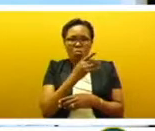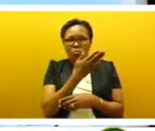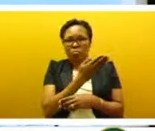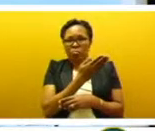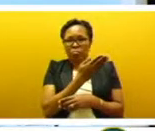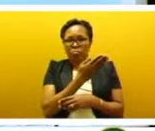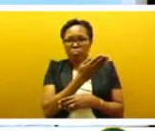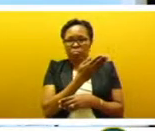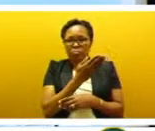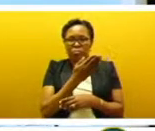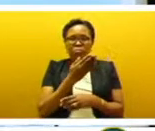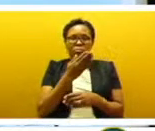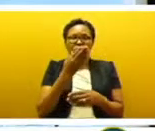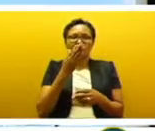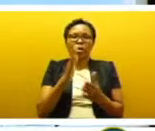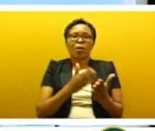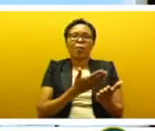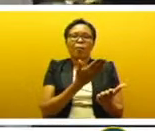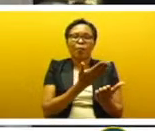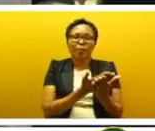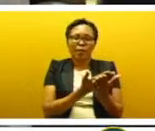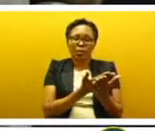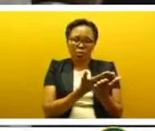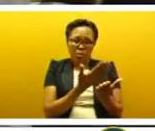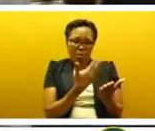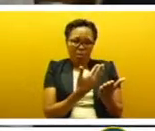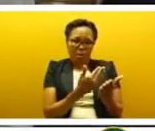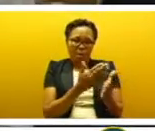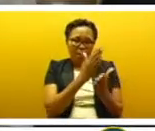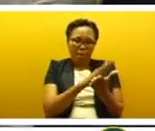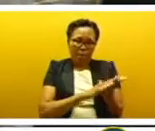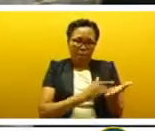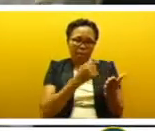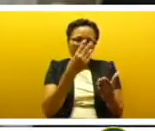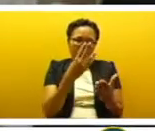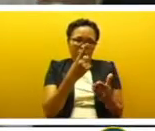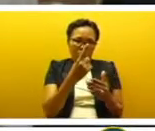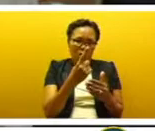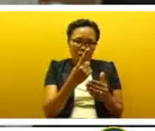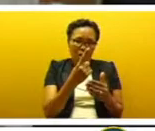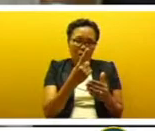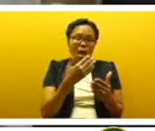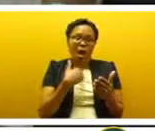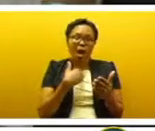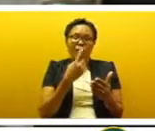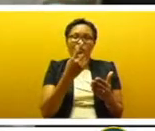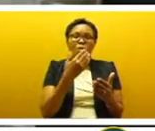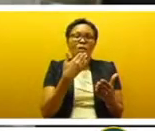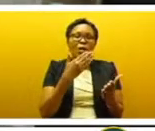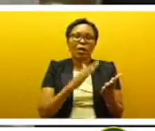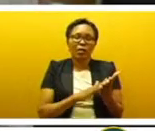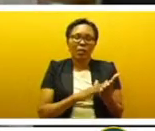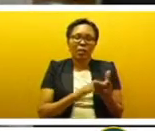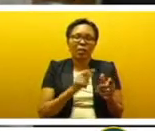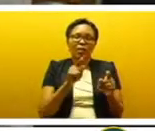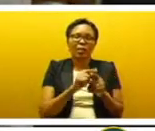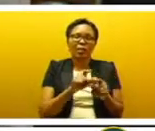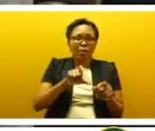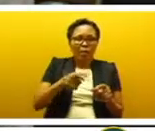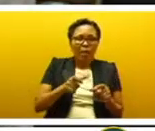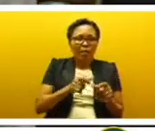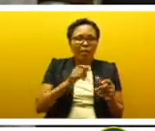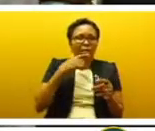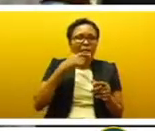at the petition at page 41. There is a letter, a press statement signed by Mr.